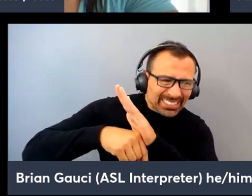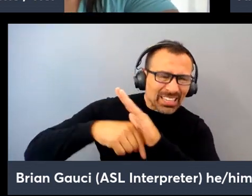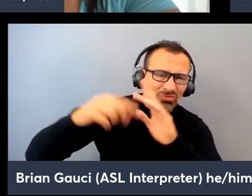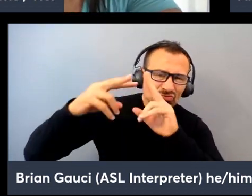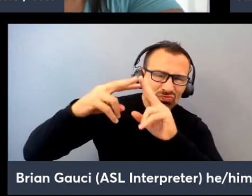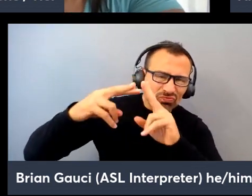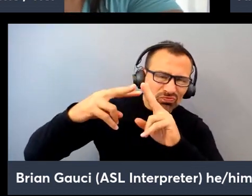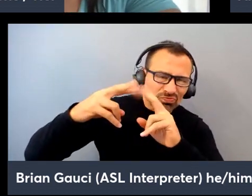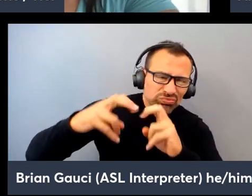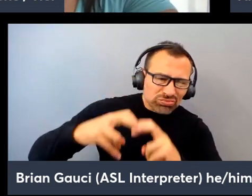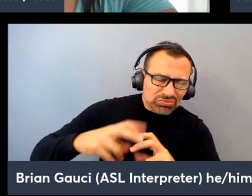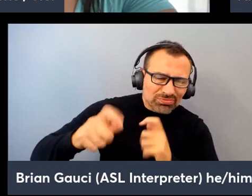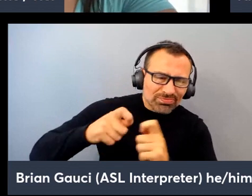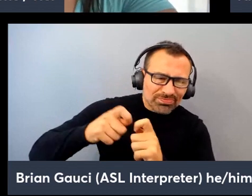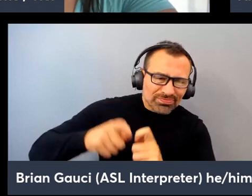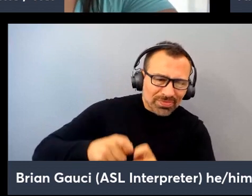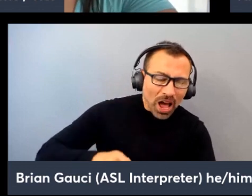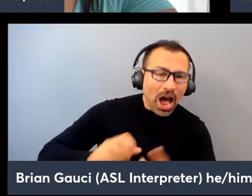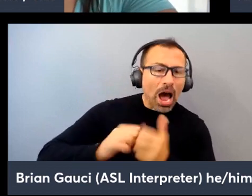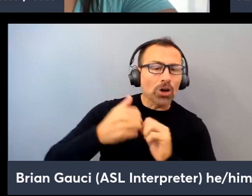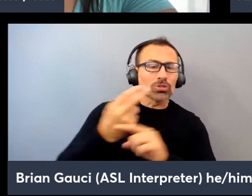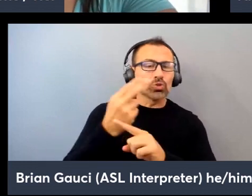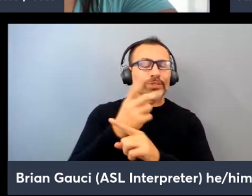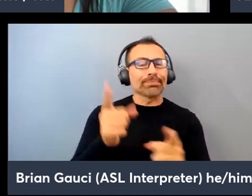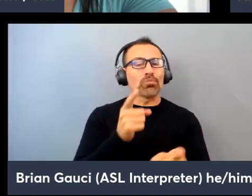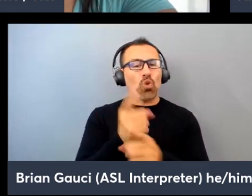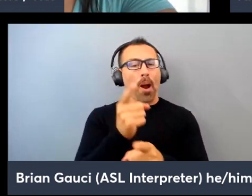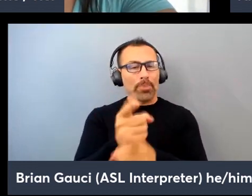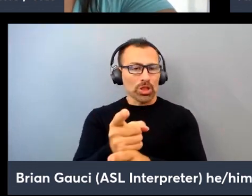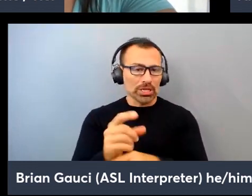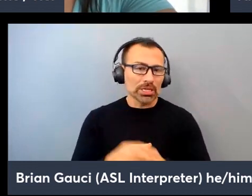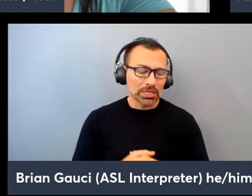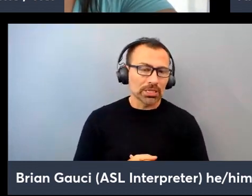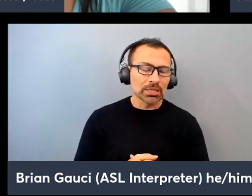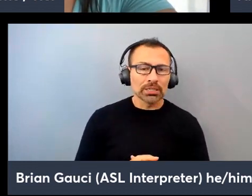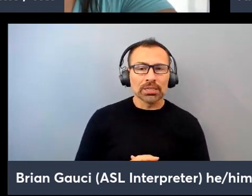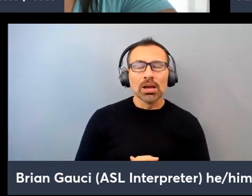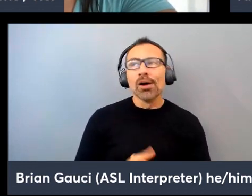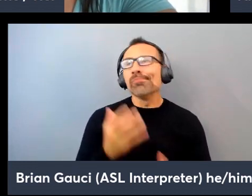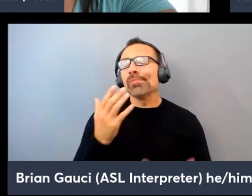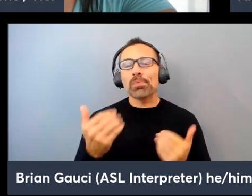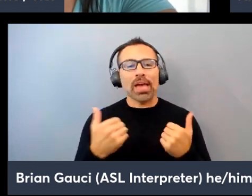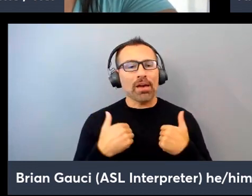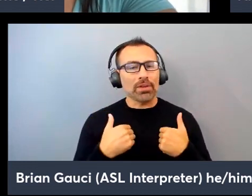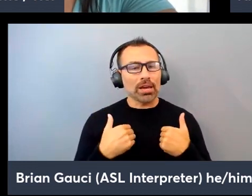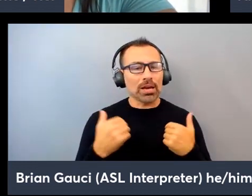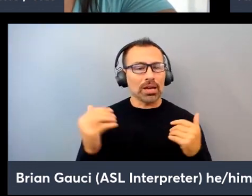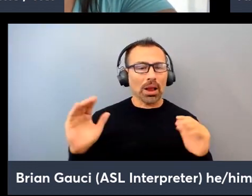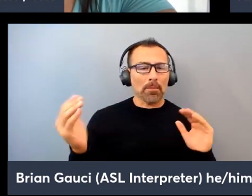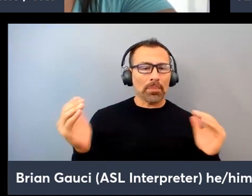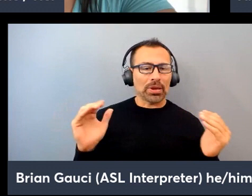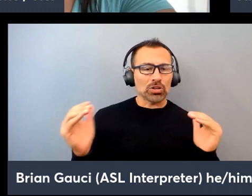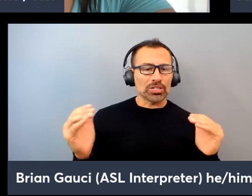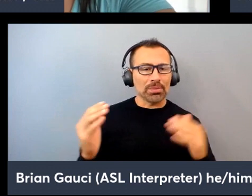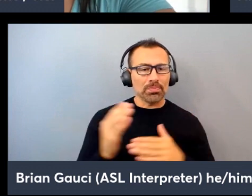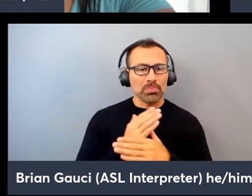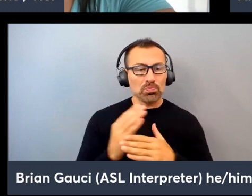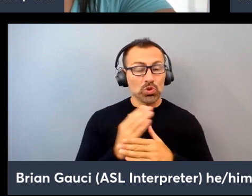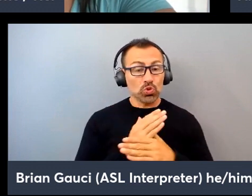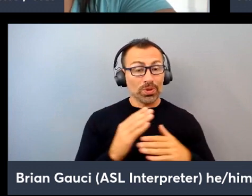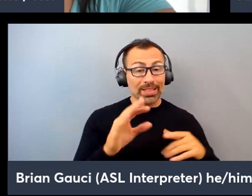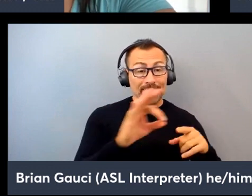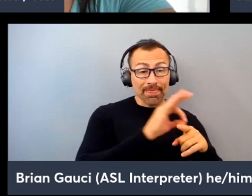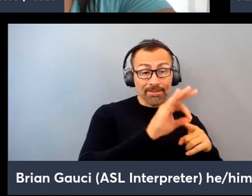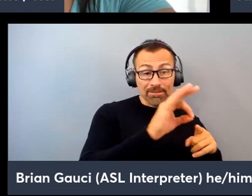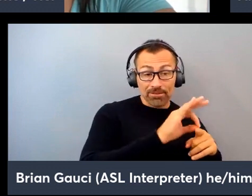properly. Providing, especially I think a comparison between the features that are available